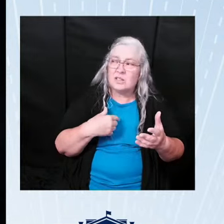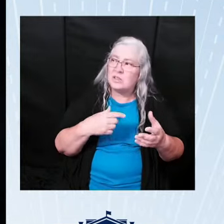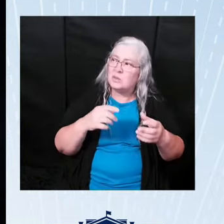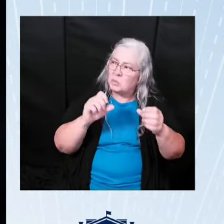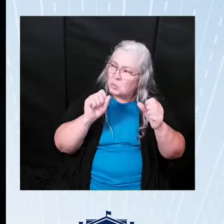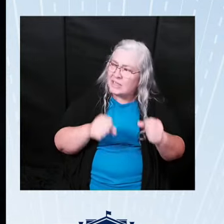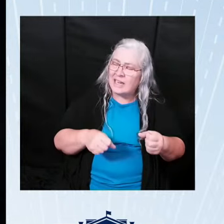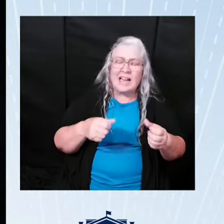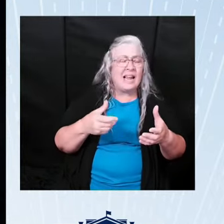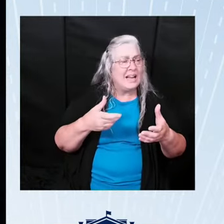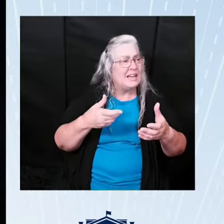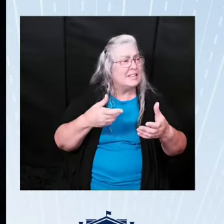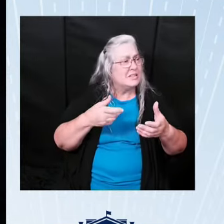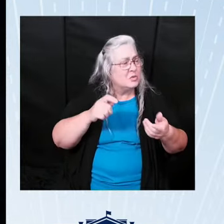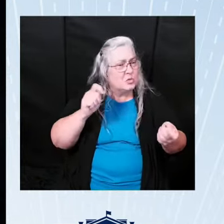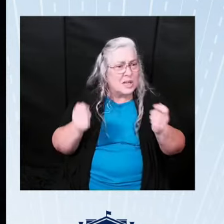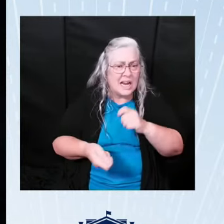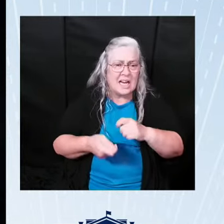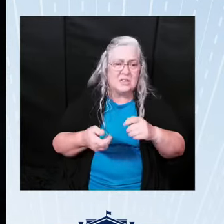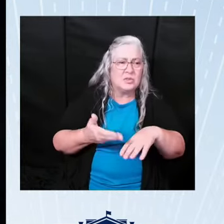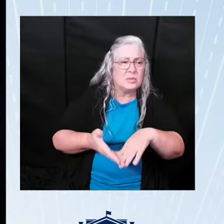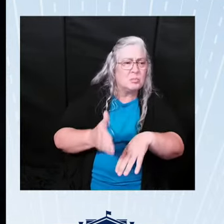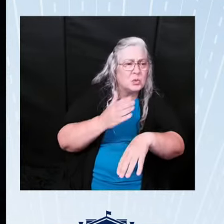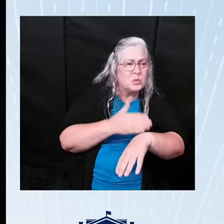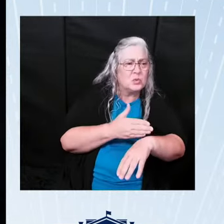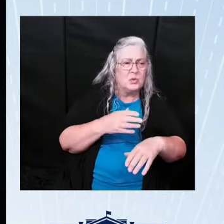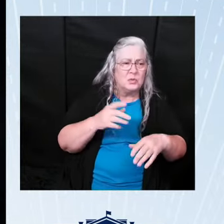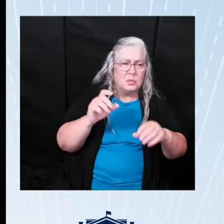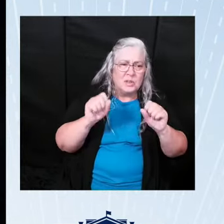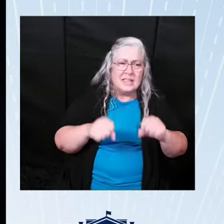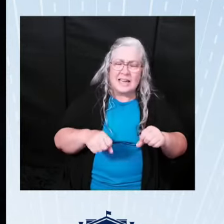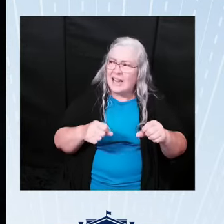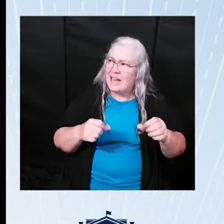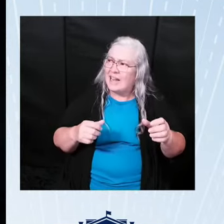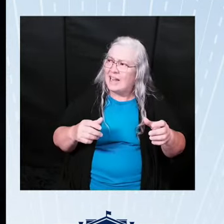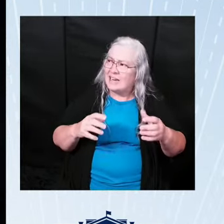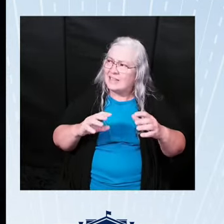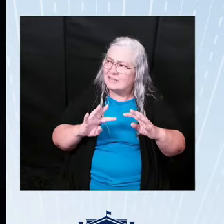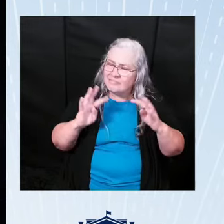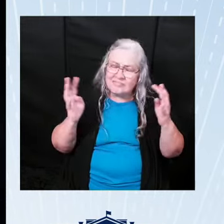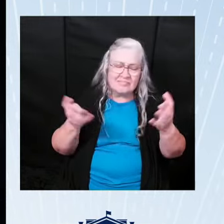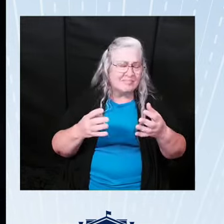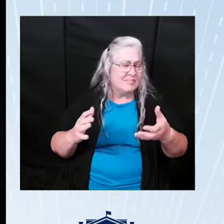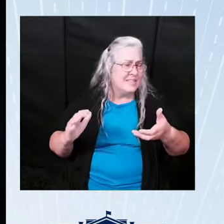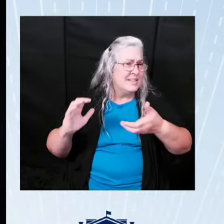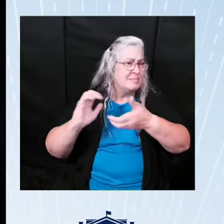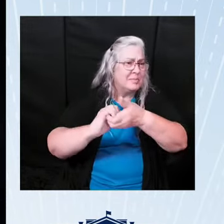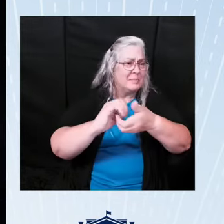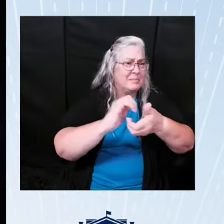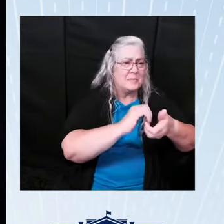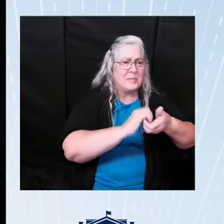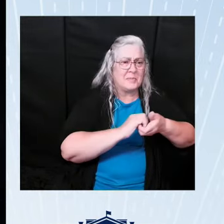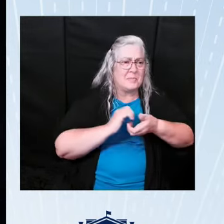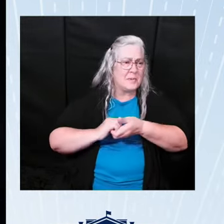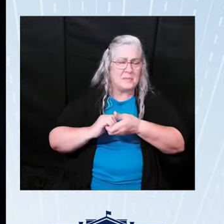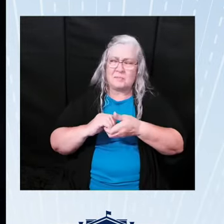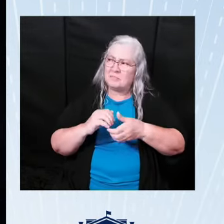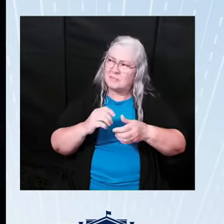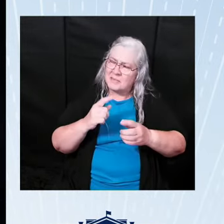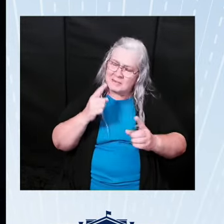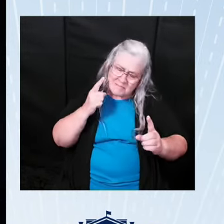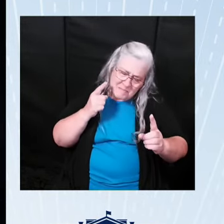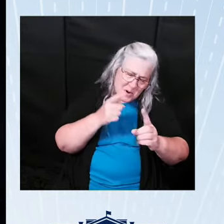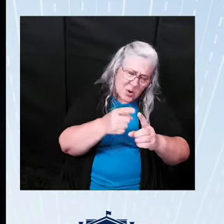task. And that's the sense of hope and possibilities that I'd like for us to carry through